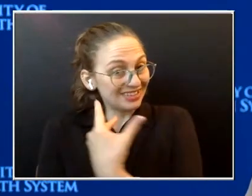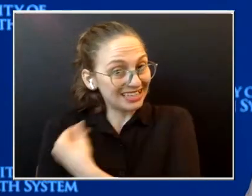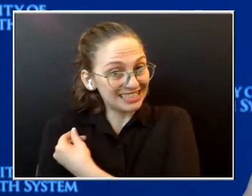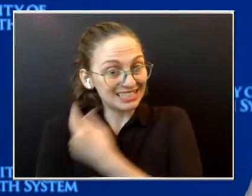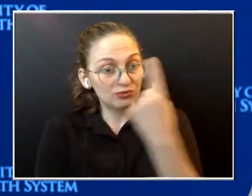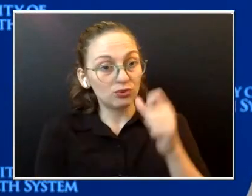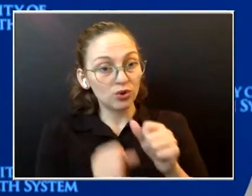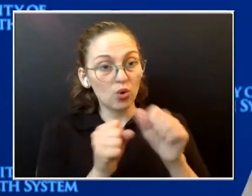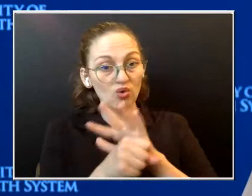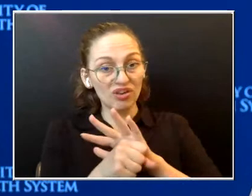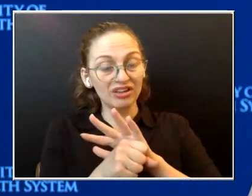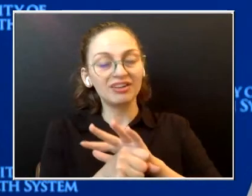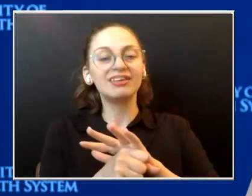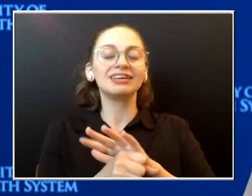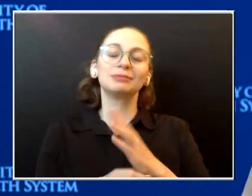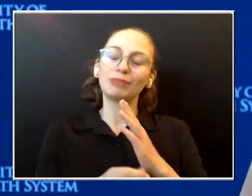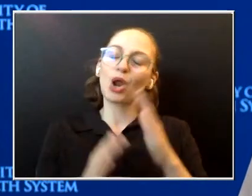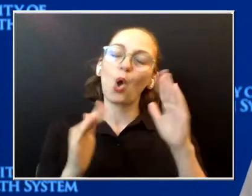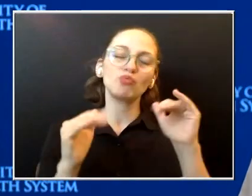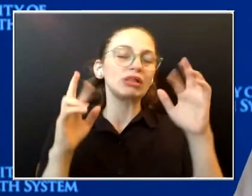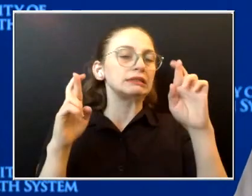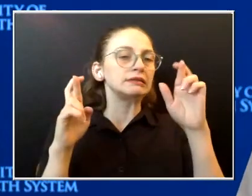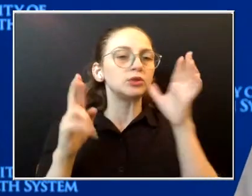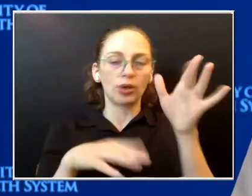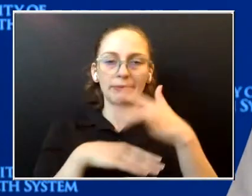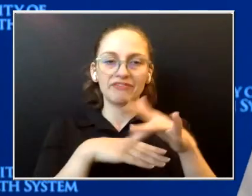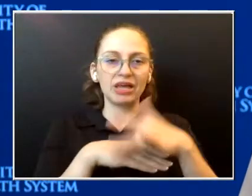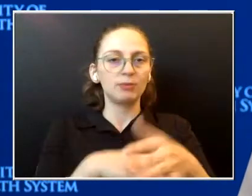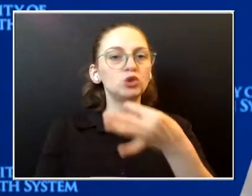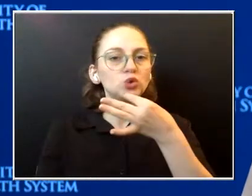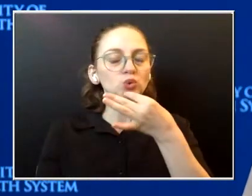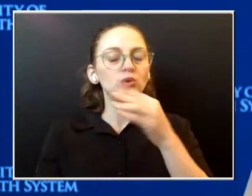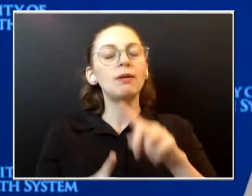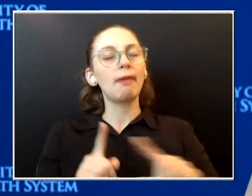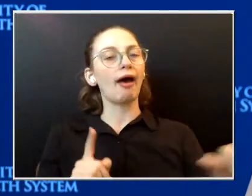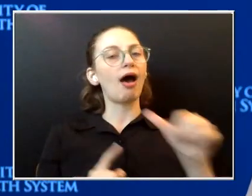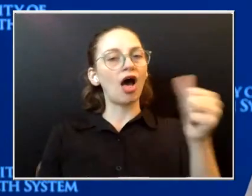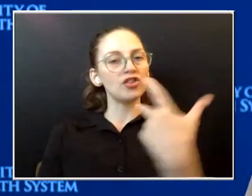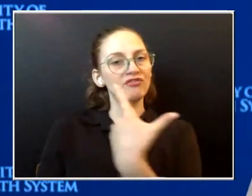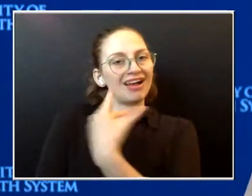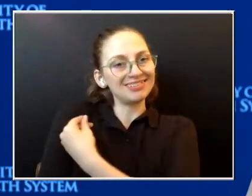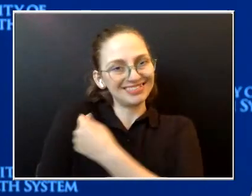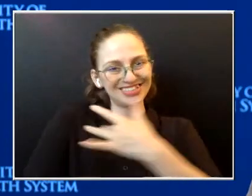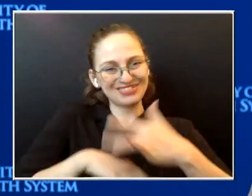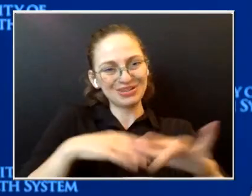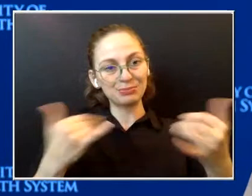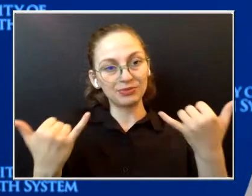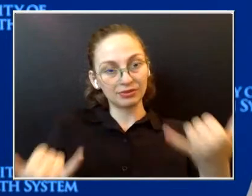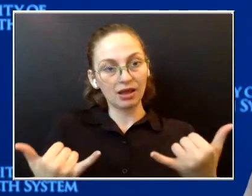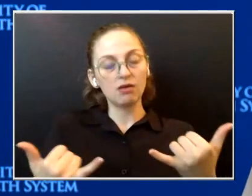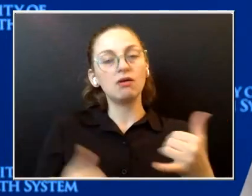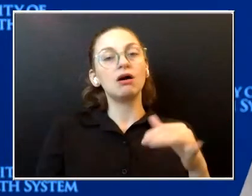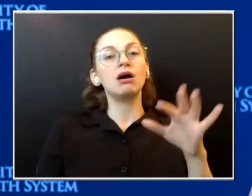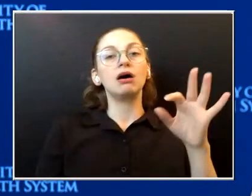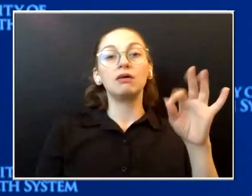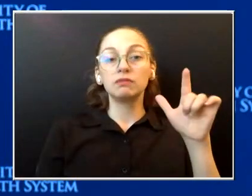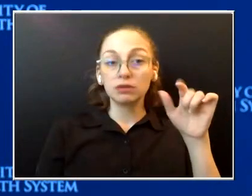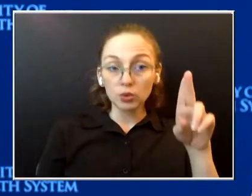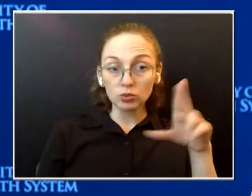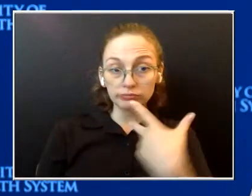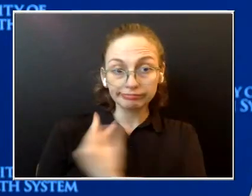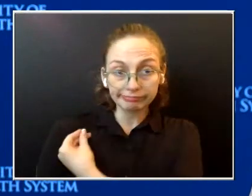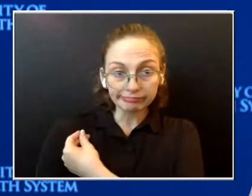hopefully it will be out soon. But there still are other vaccines that are available right now for you to get, including influenza vaccine, RSV